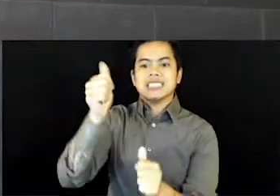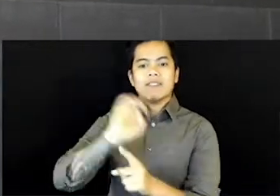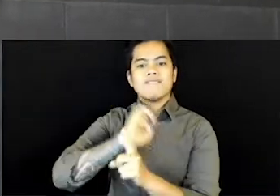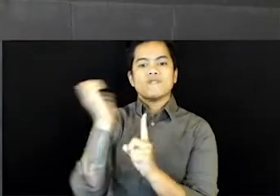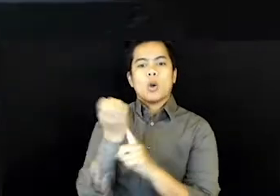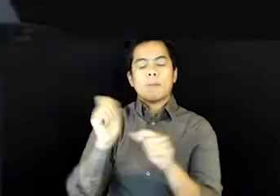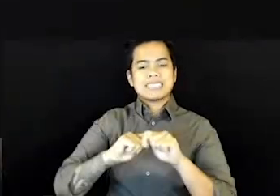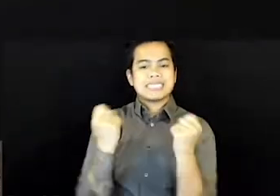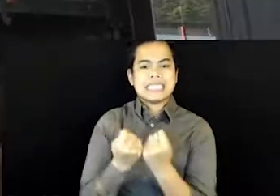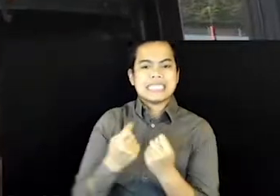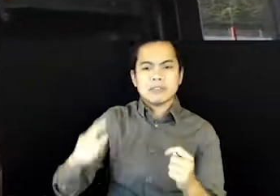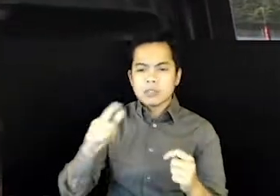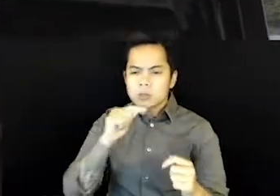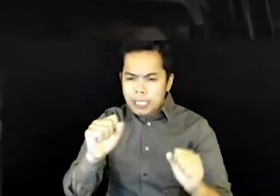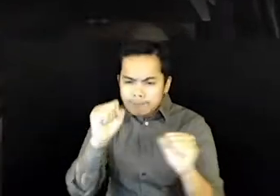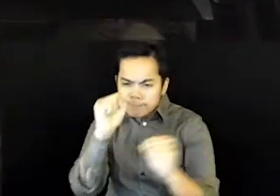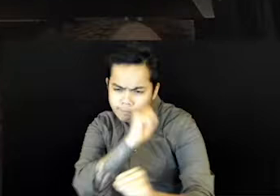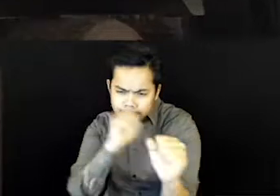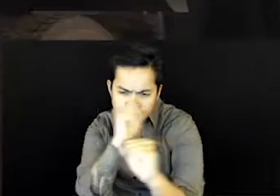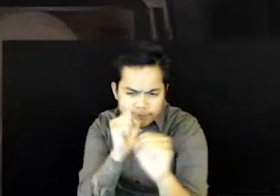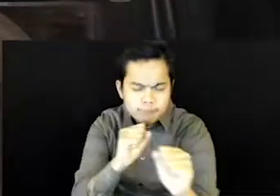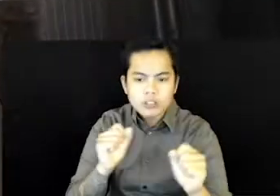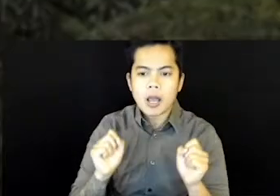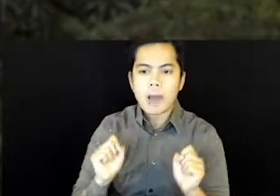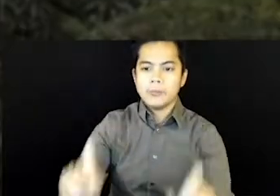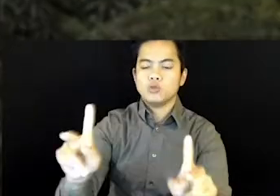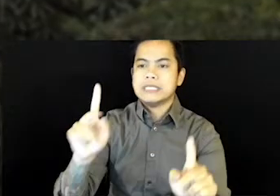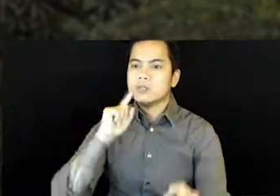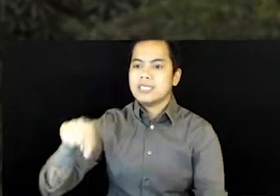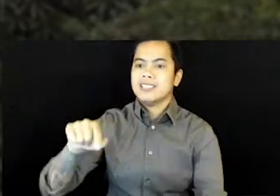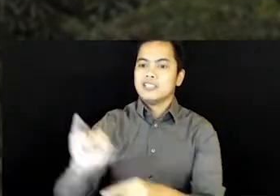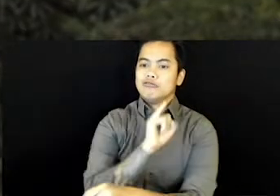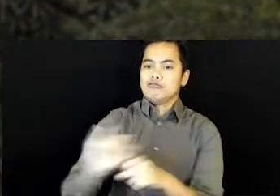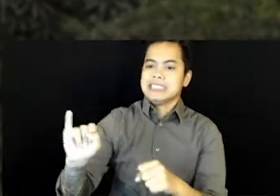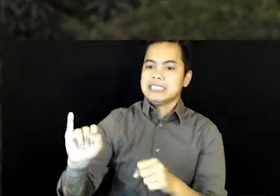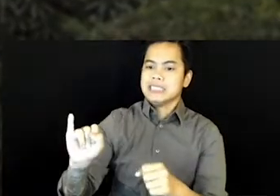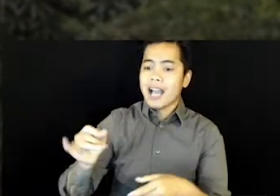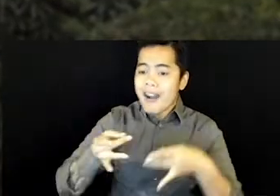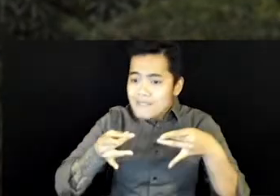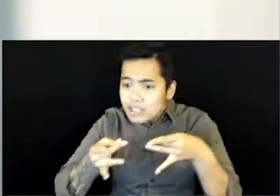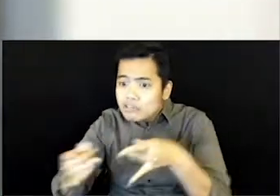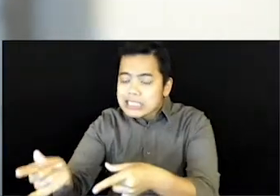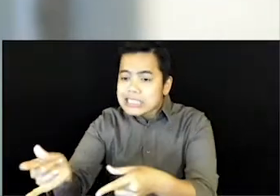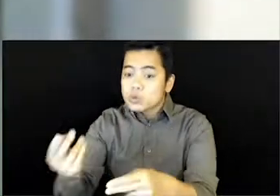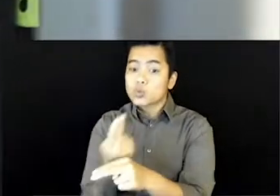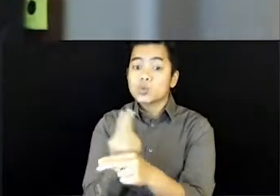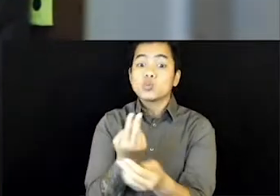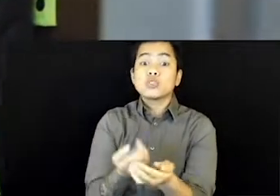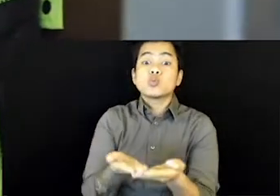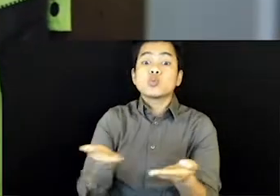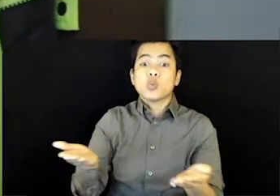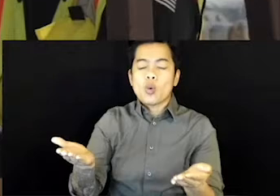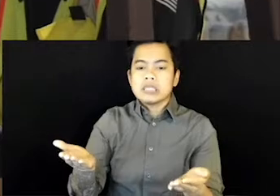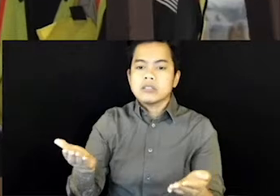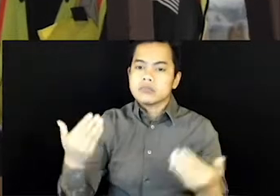interdisciplinary experts who work with the executive and environmental teams to define strategic growth opportunities for our industry.